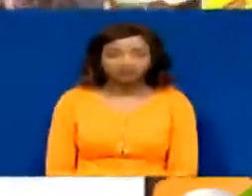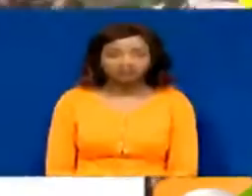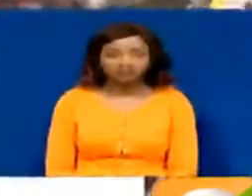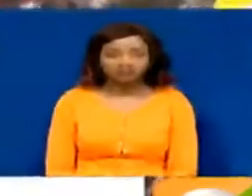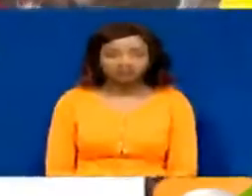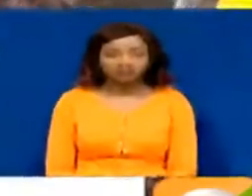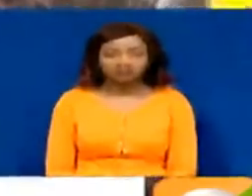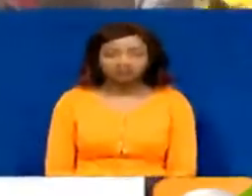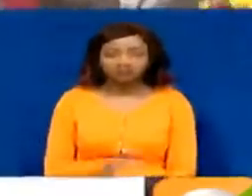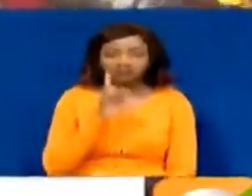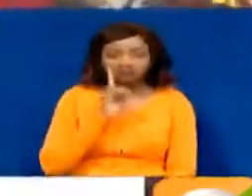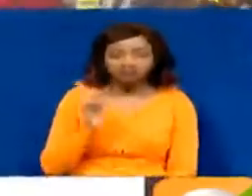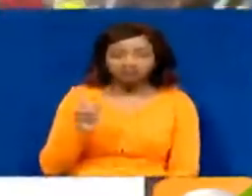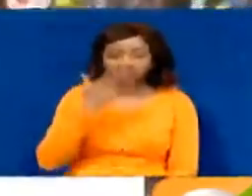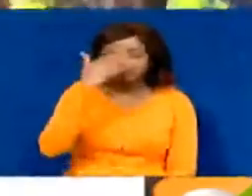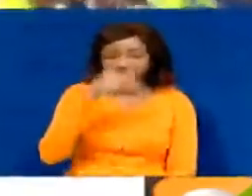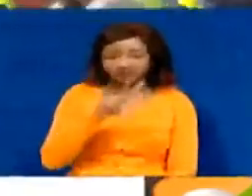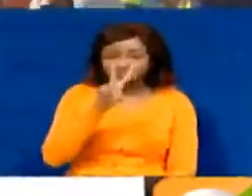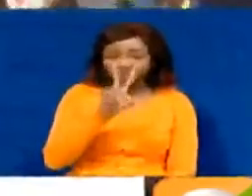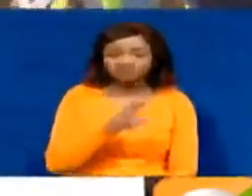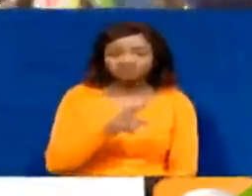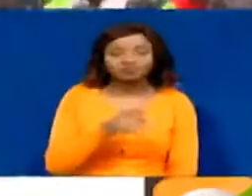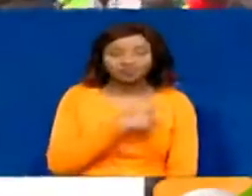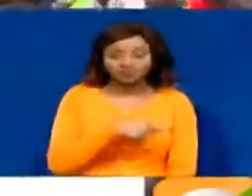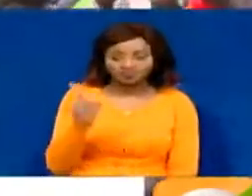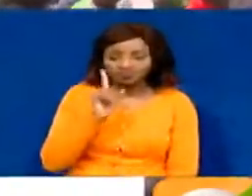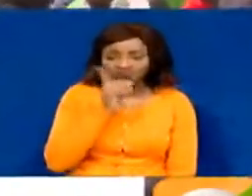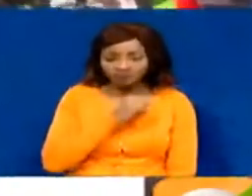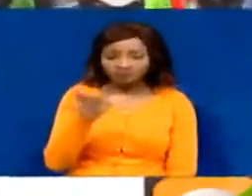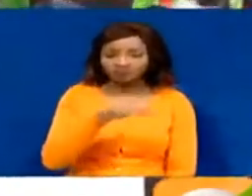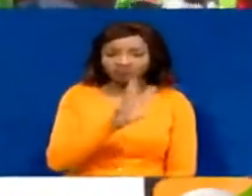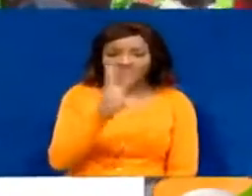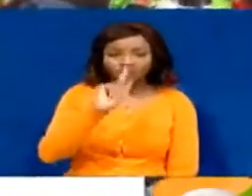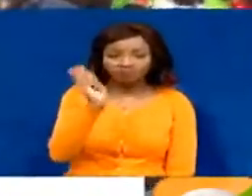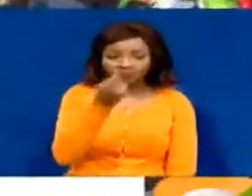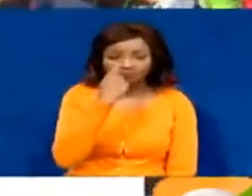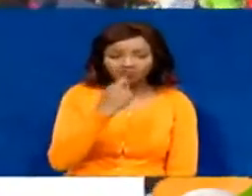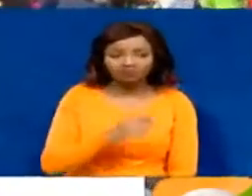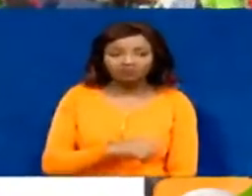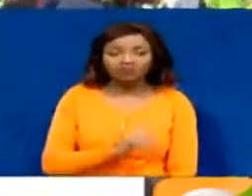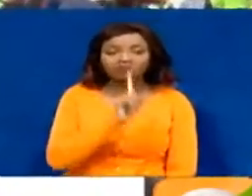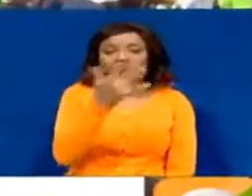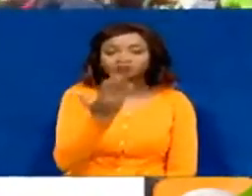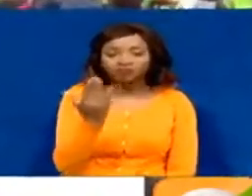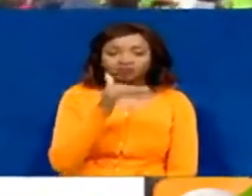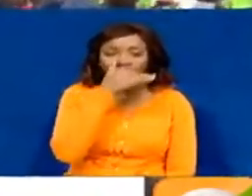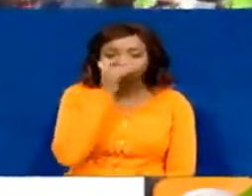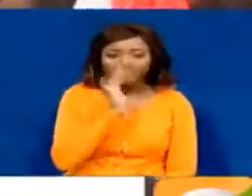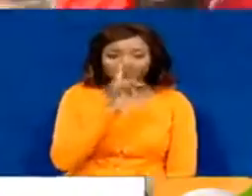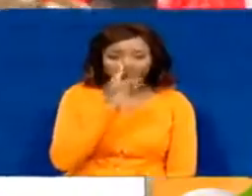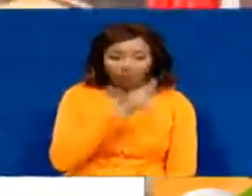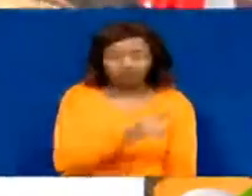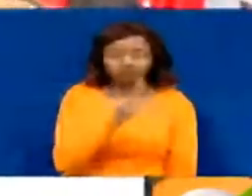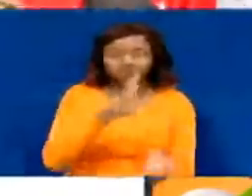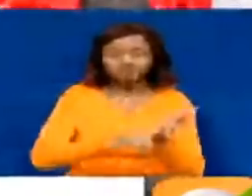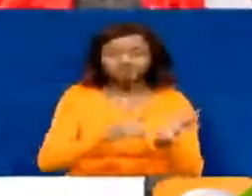In the first installment of its three-day charm offensive in Western Kenya, the Kenya Kwanza Alliance was in ANC party leader Musalia Mudavadi's home turf